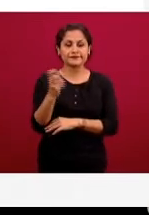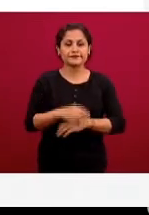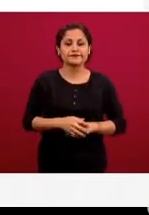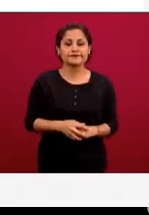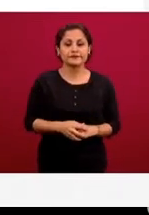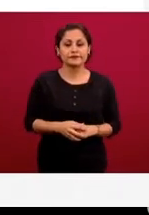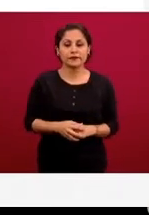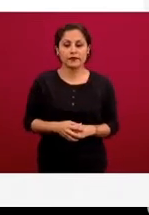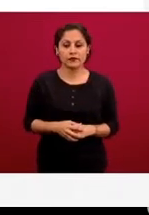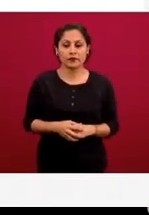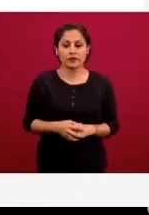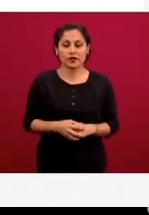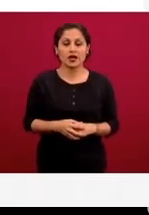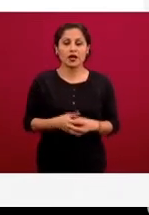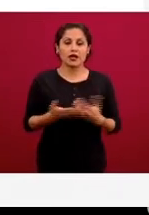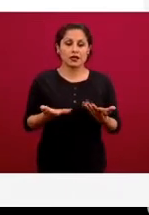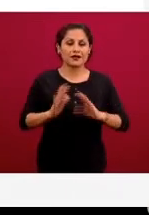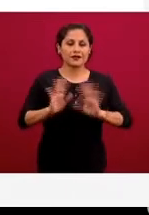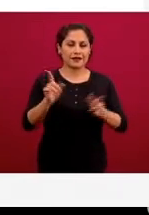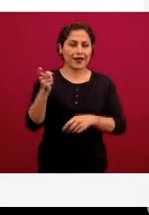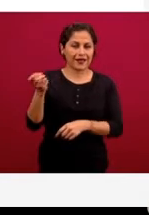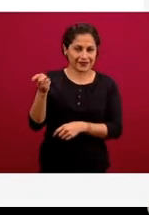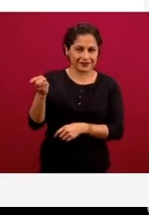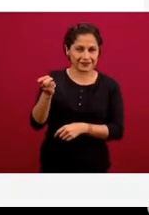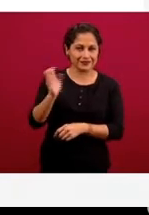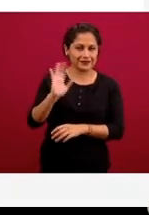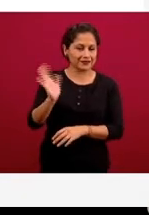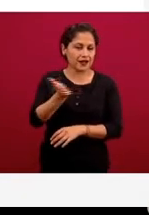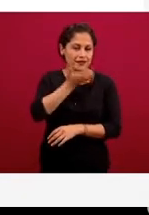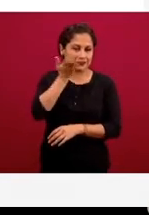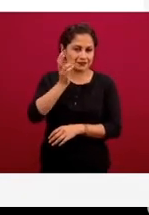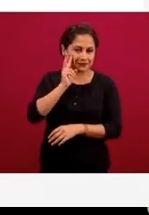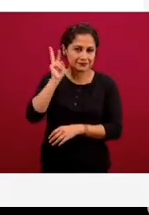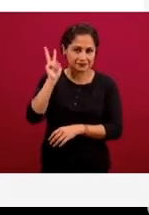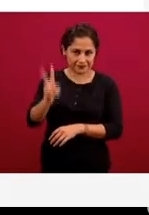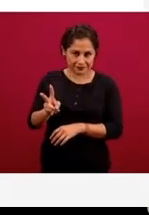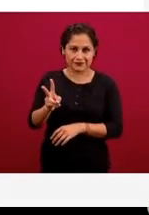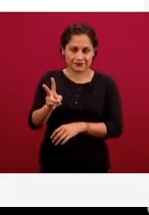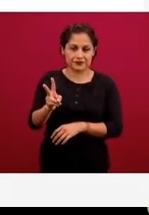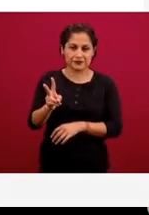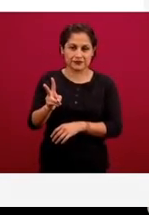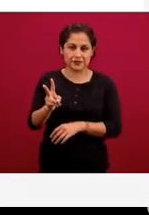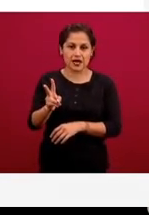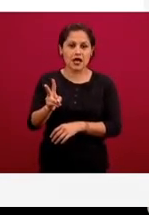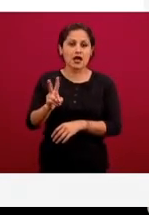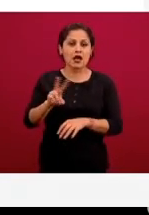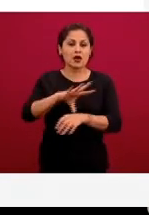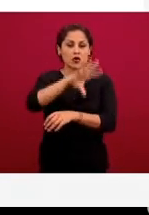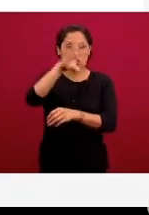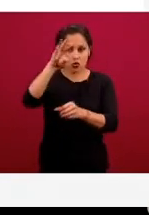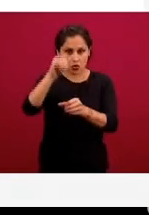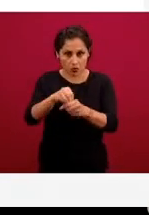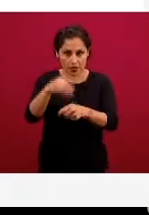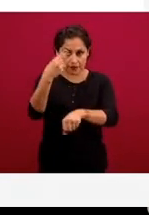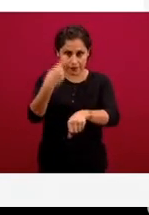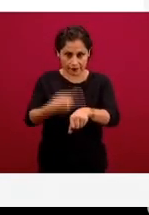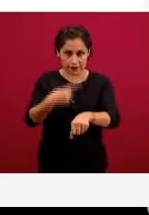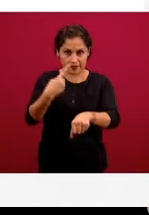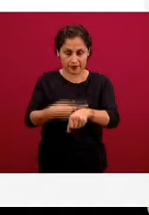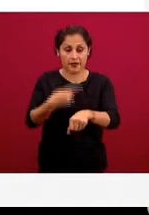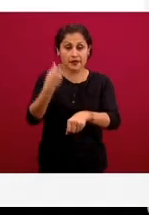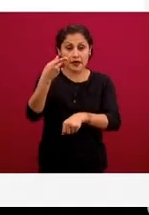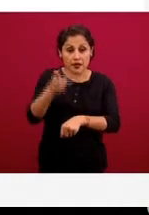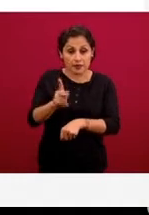see what the total load of the disease is. We can also follow up more